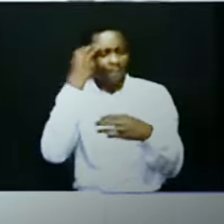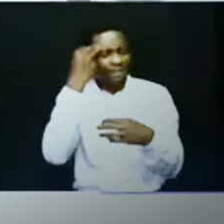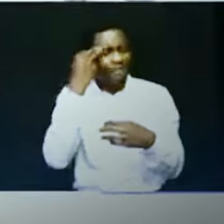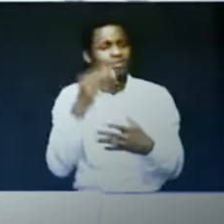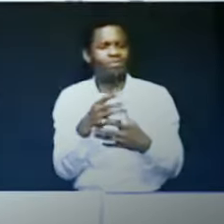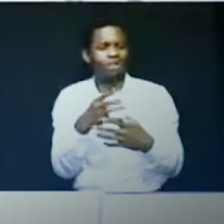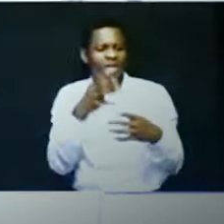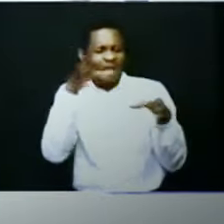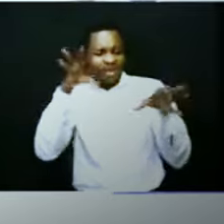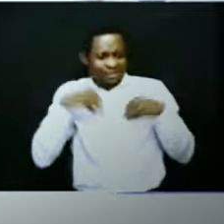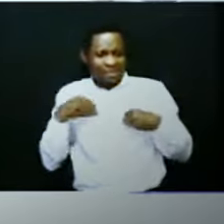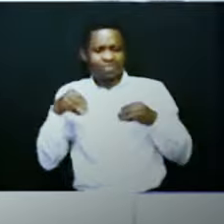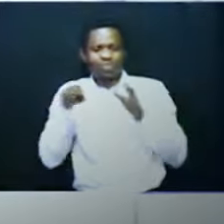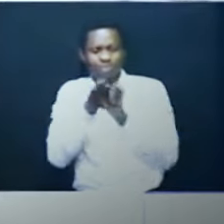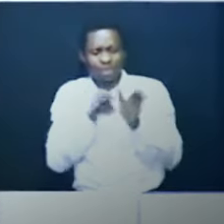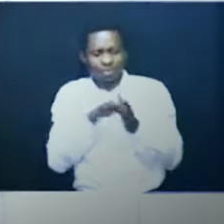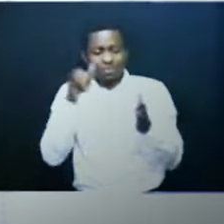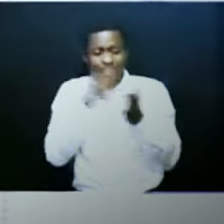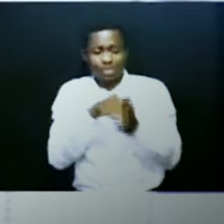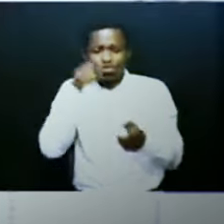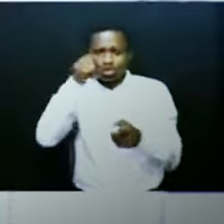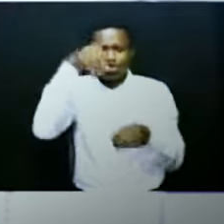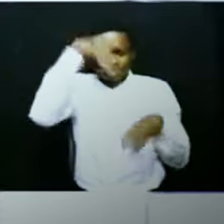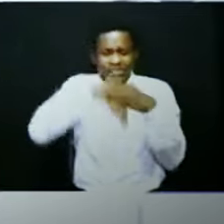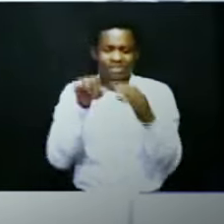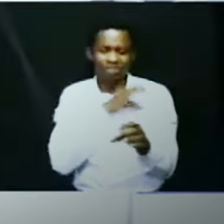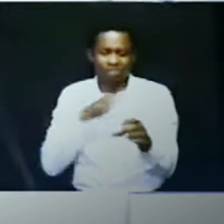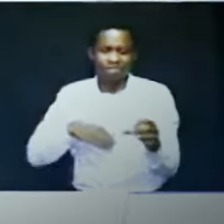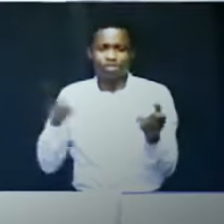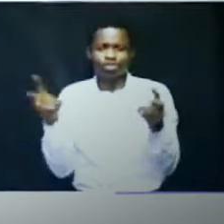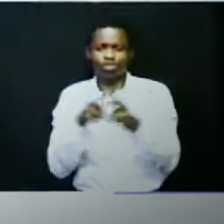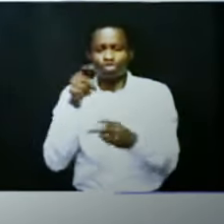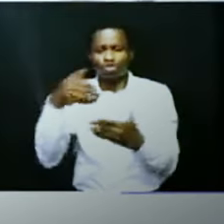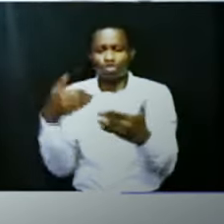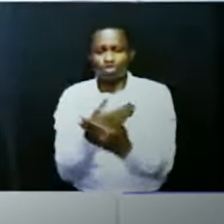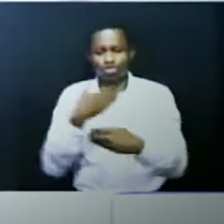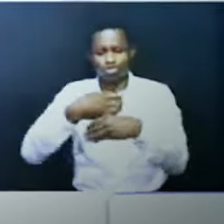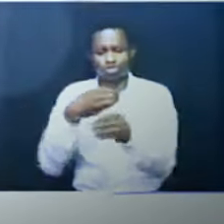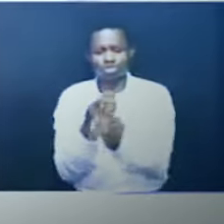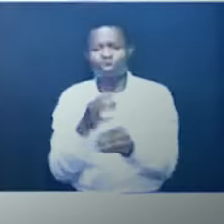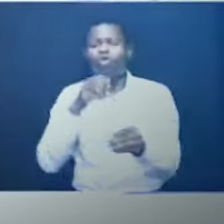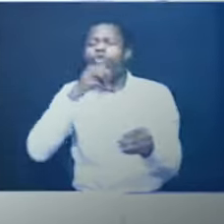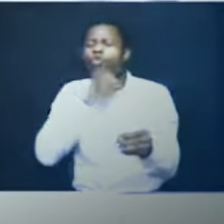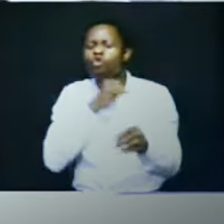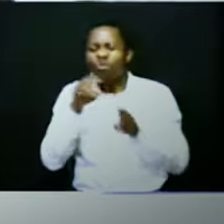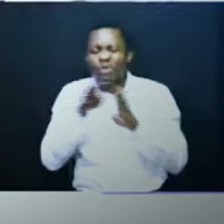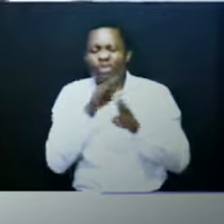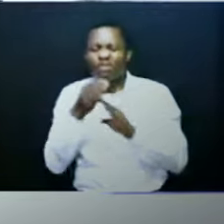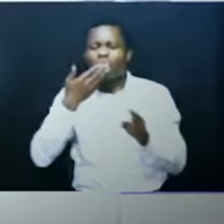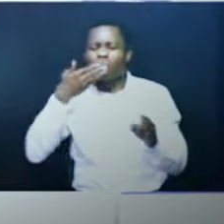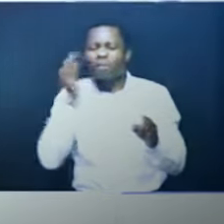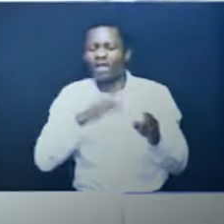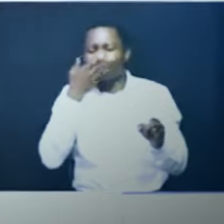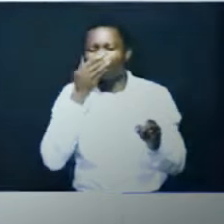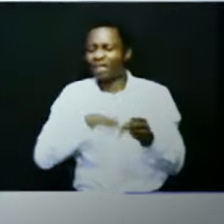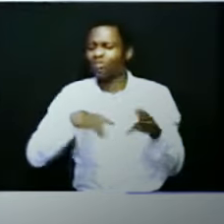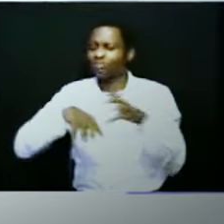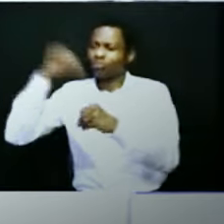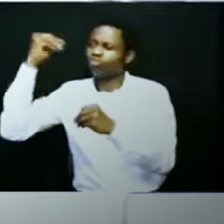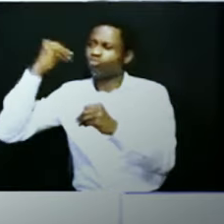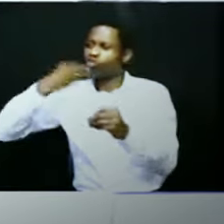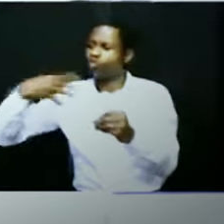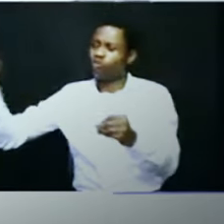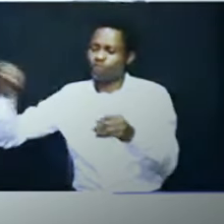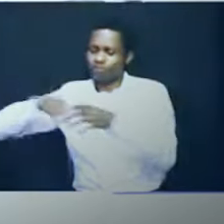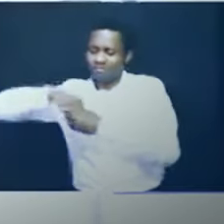scripture that you are in Christ. You are a new creation. The old is gone, the new has come.